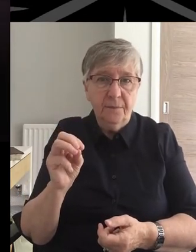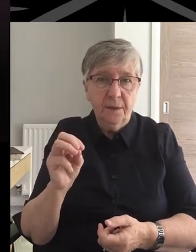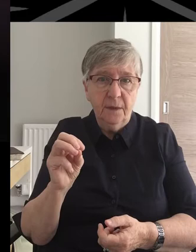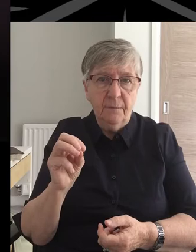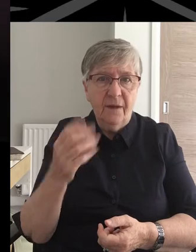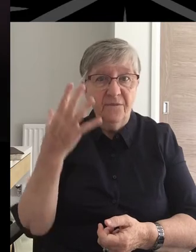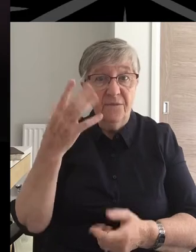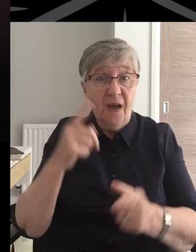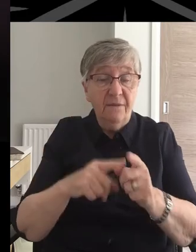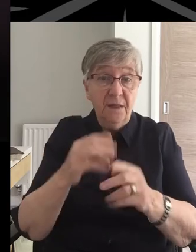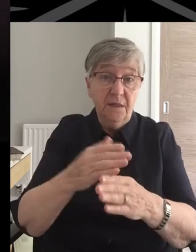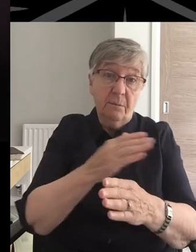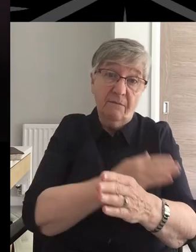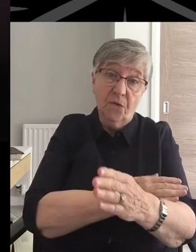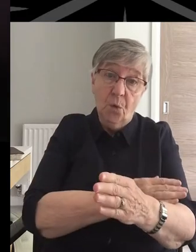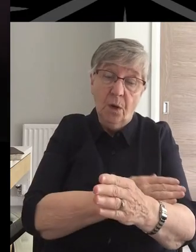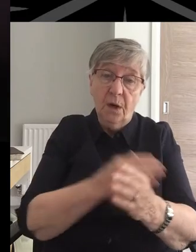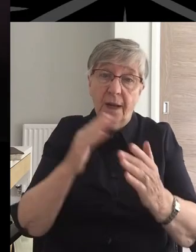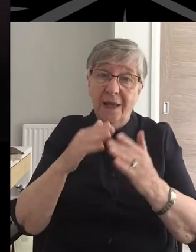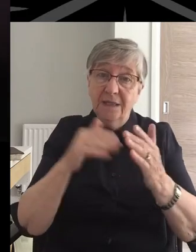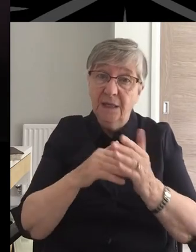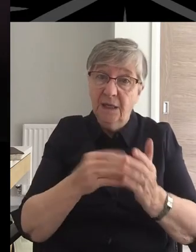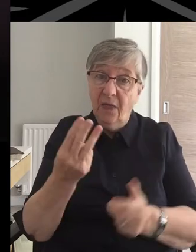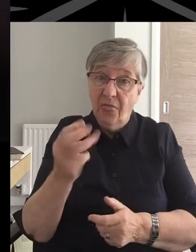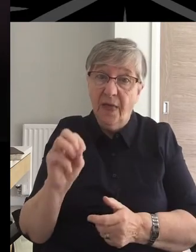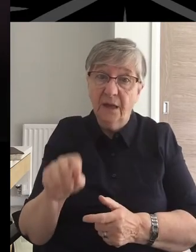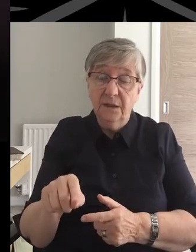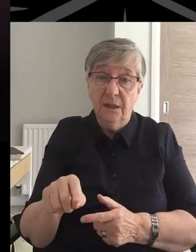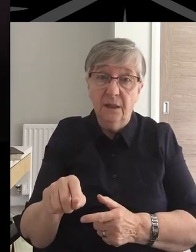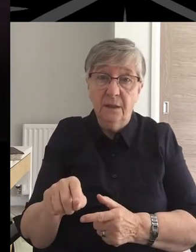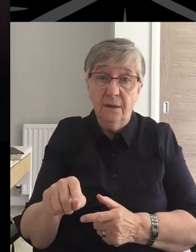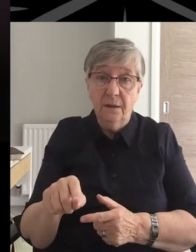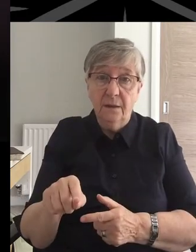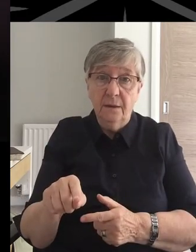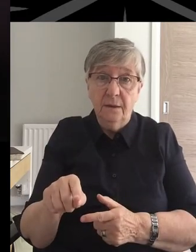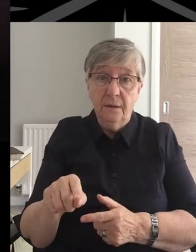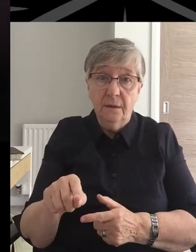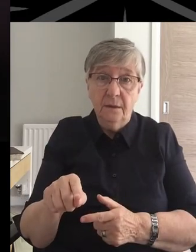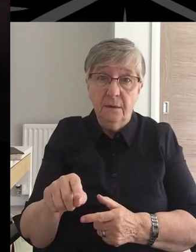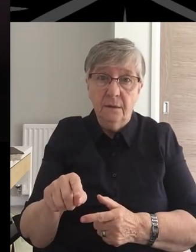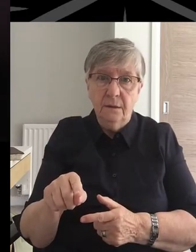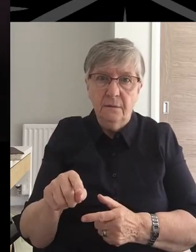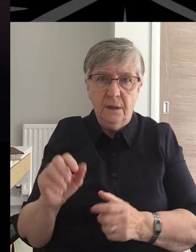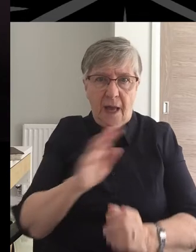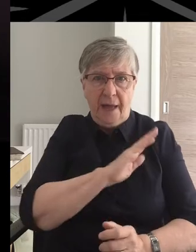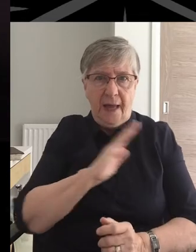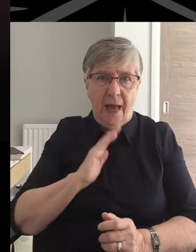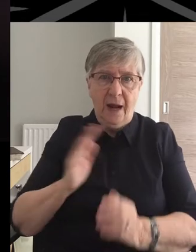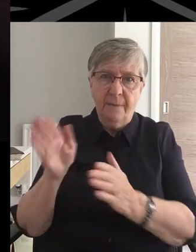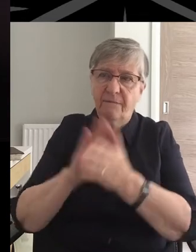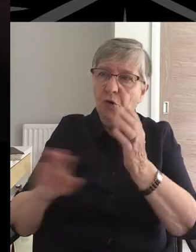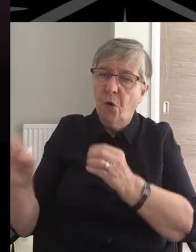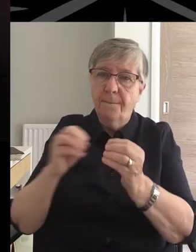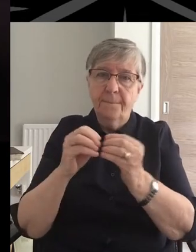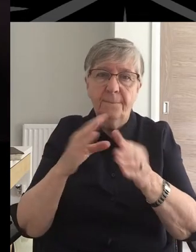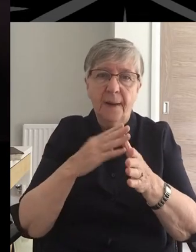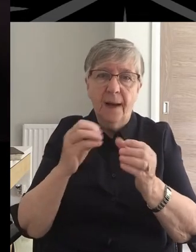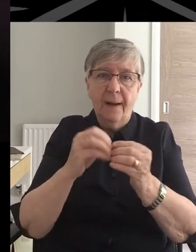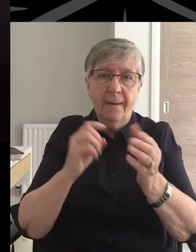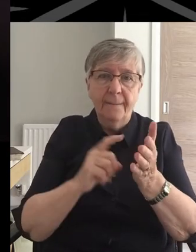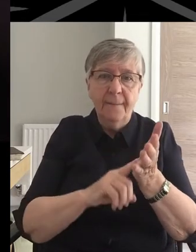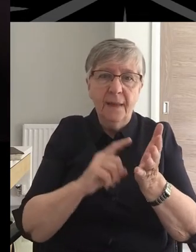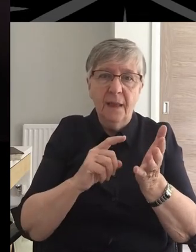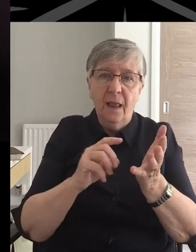But 5 years before Ezekiel got there, an army from Babylon came and